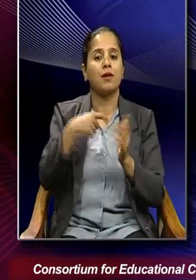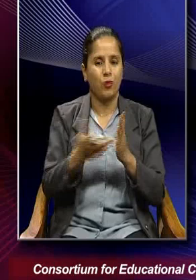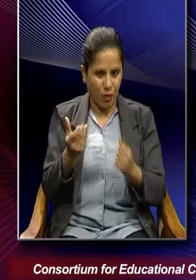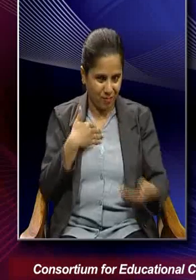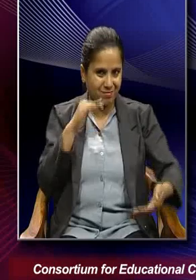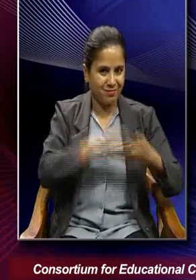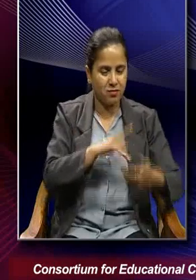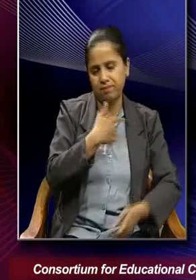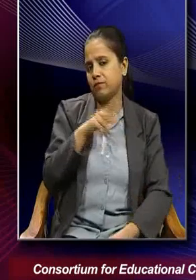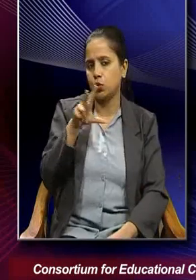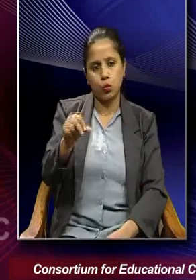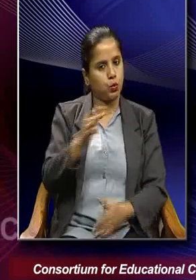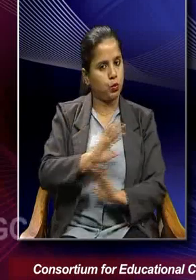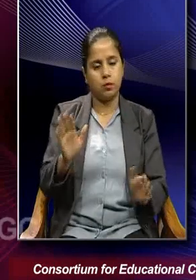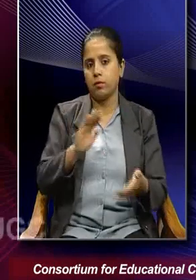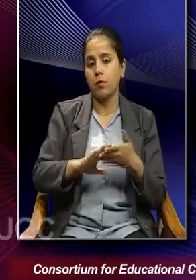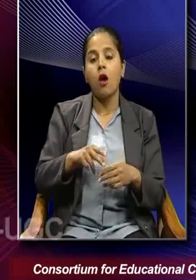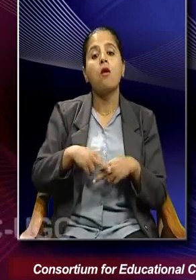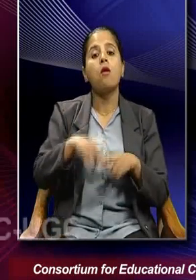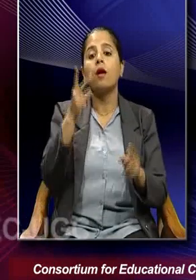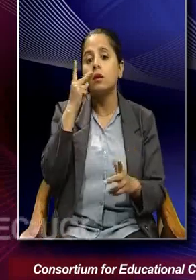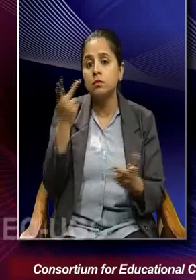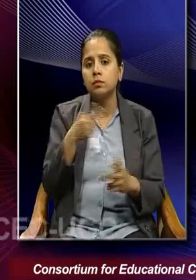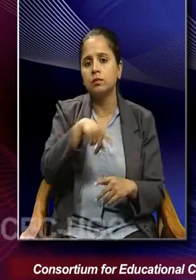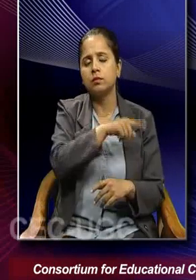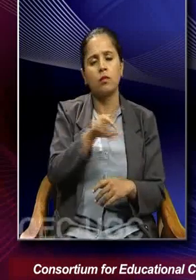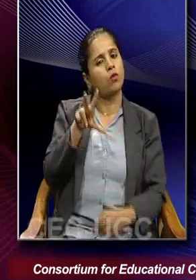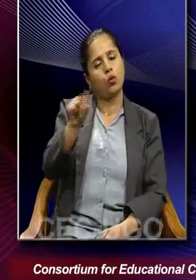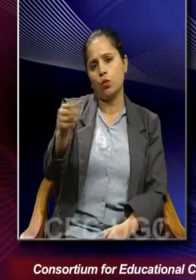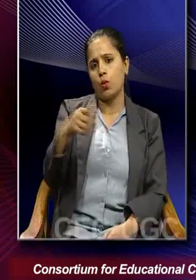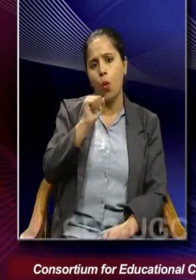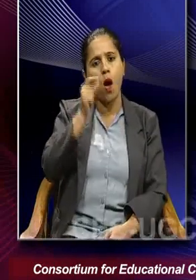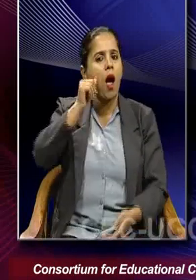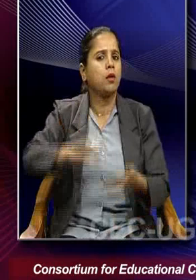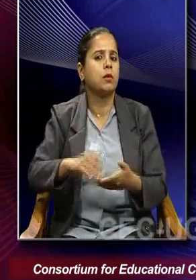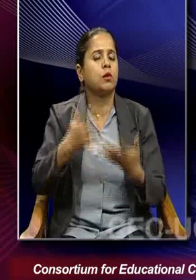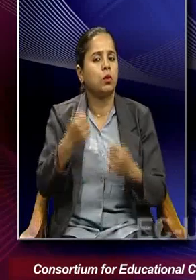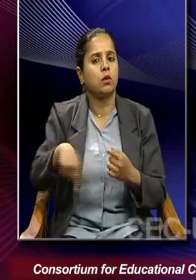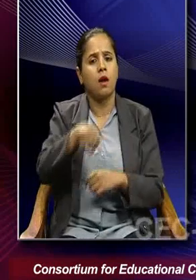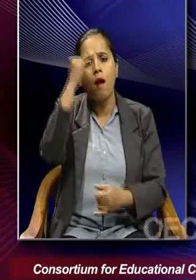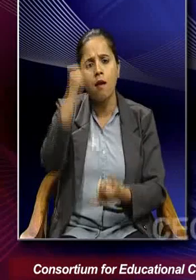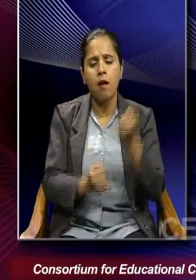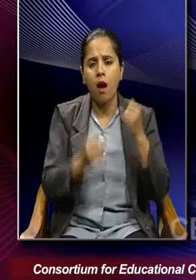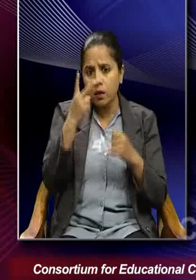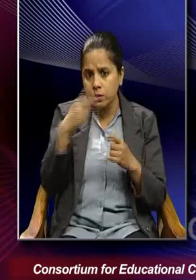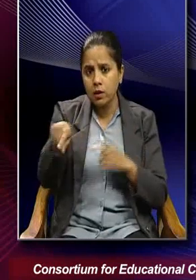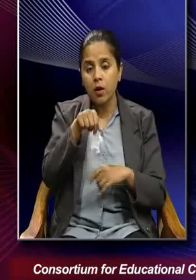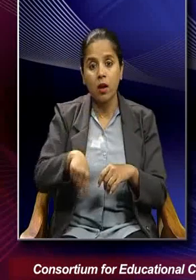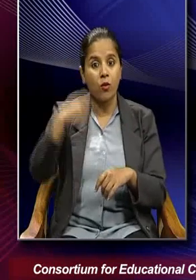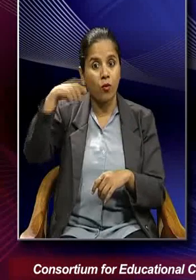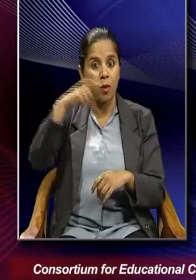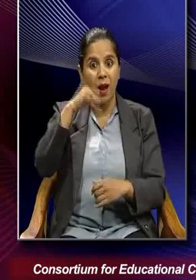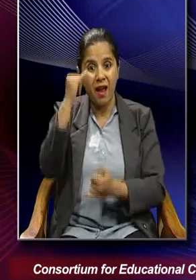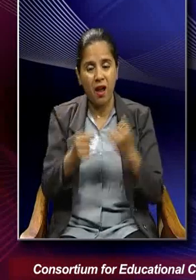her. And finally we see that she also rejects her husband in the climax, or when the film is